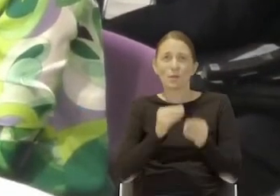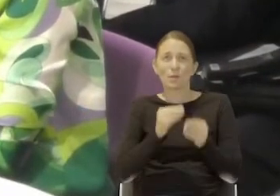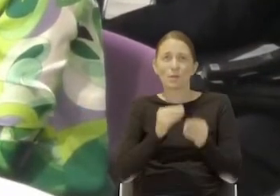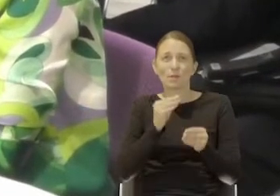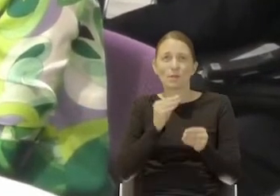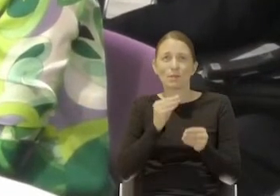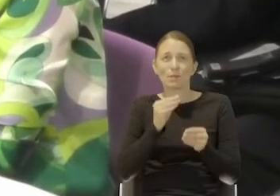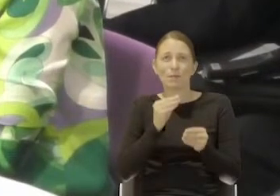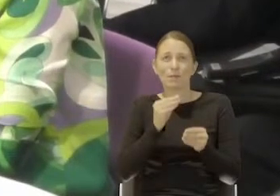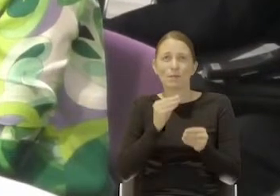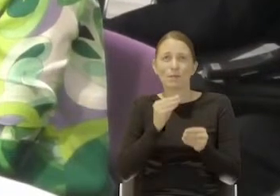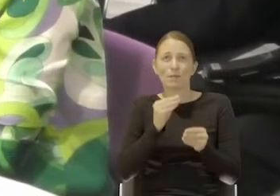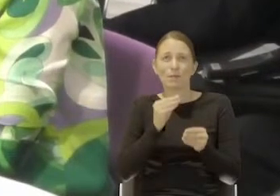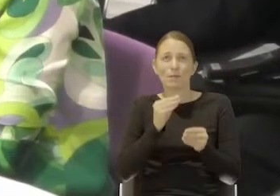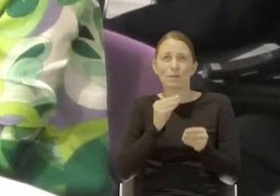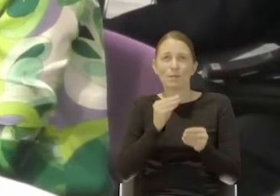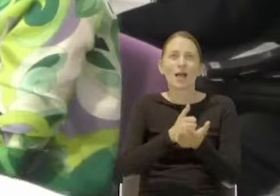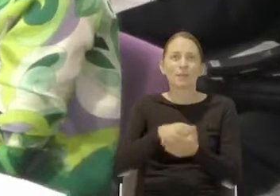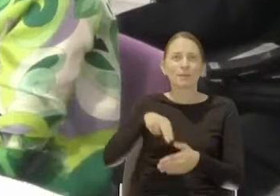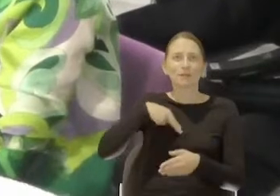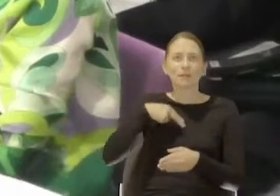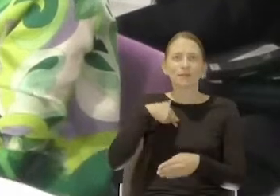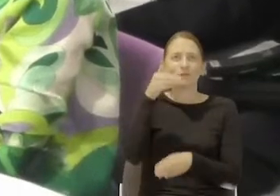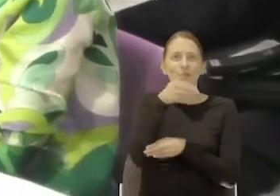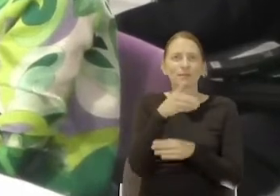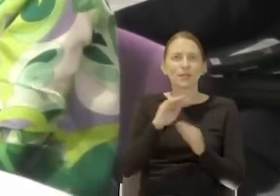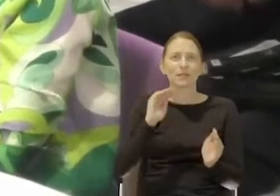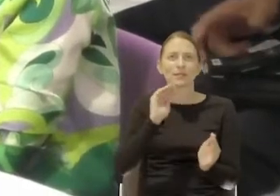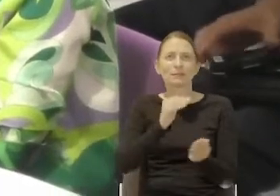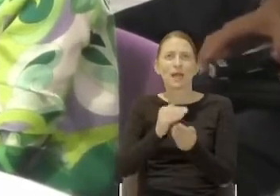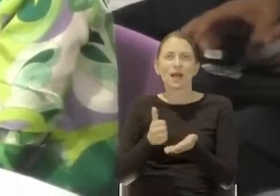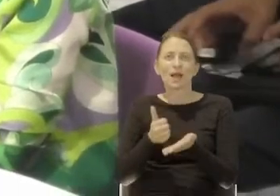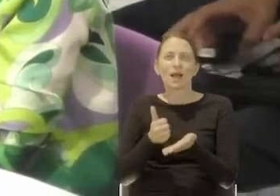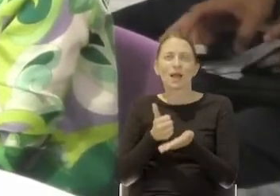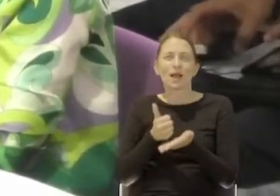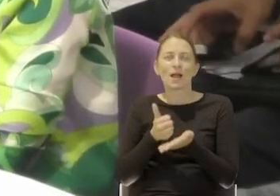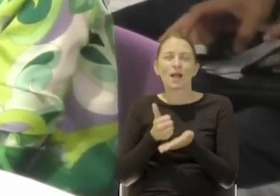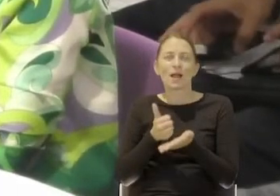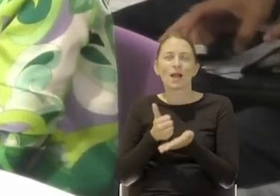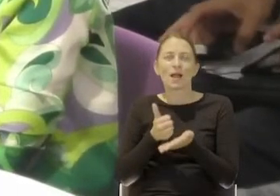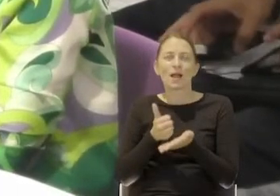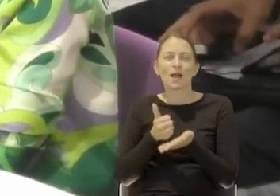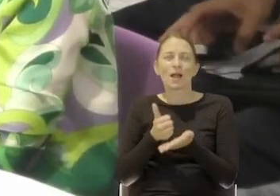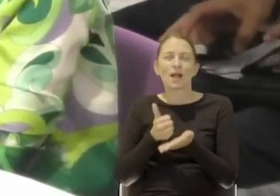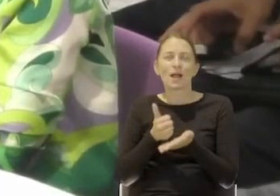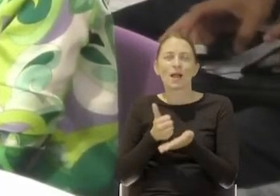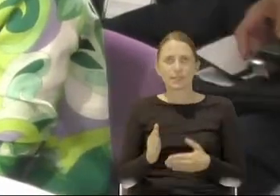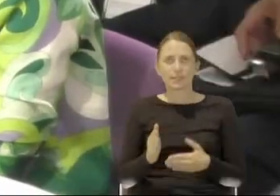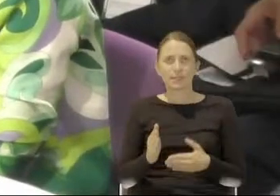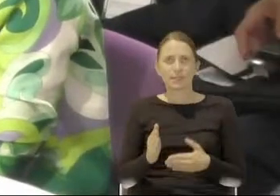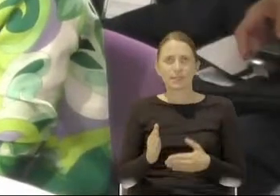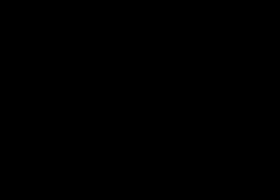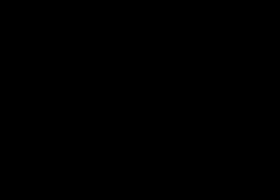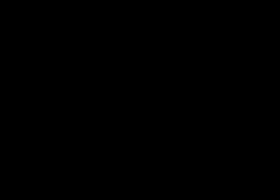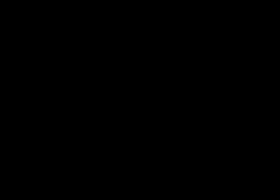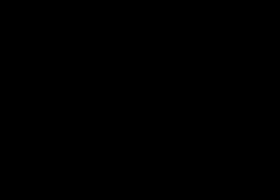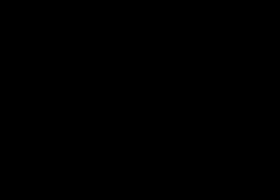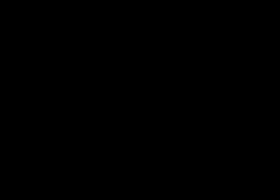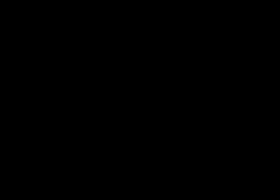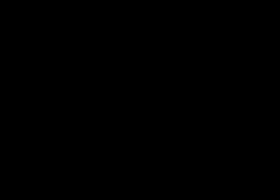different countries. Malaysia, they talked to us about how they've incorporated new social policies,